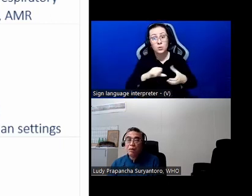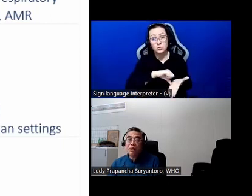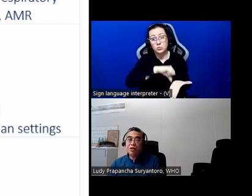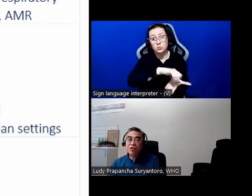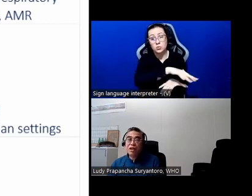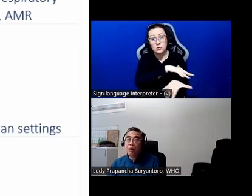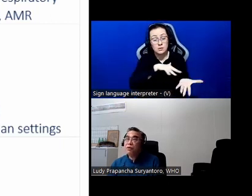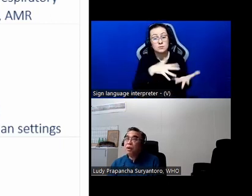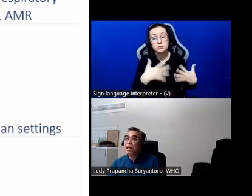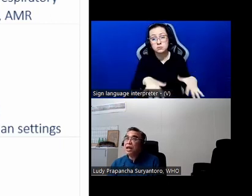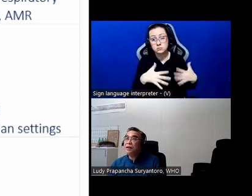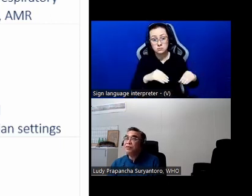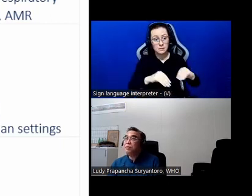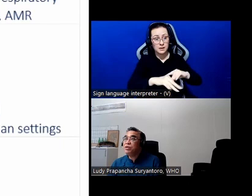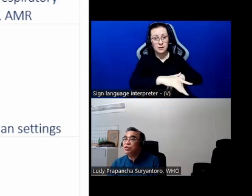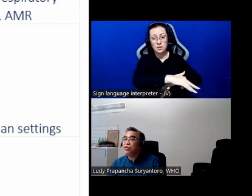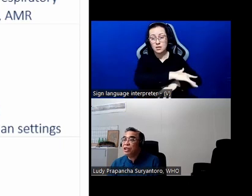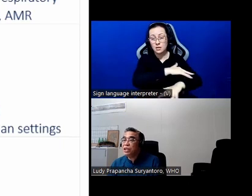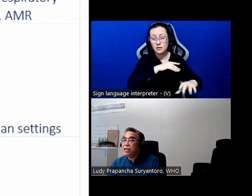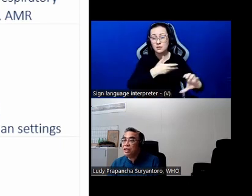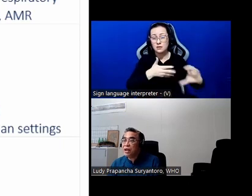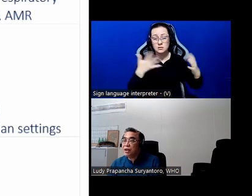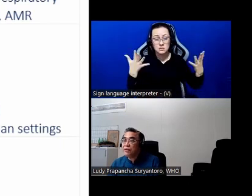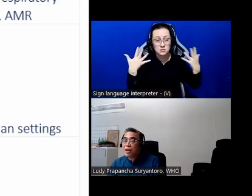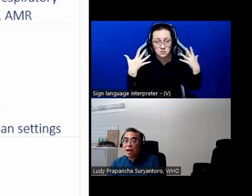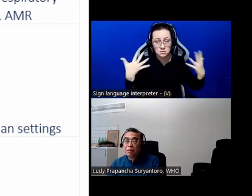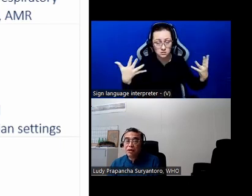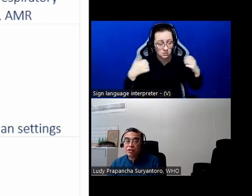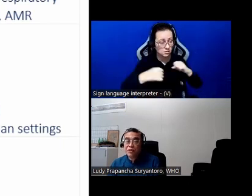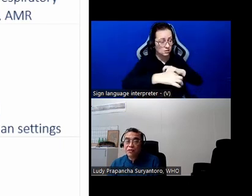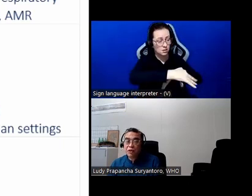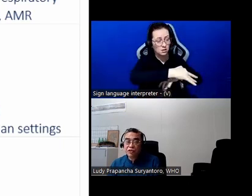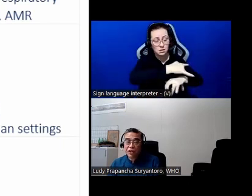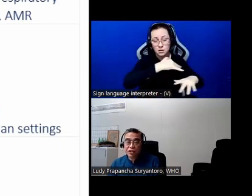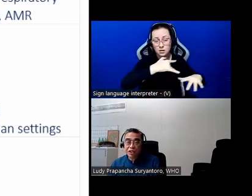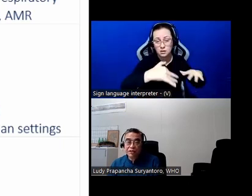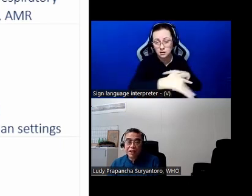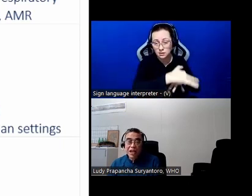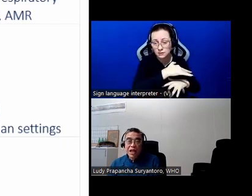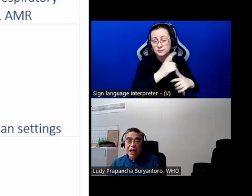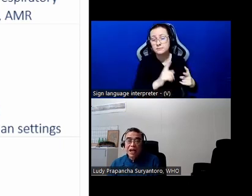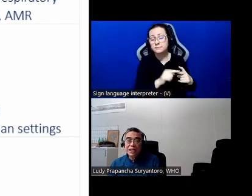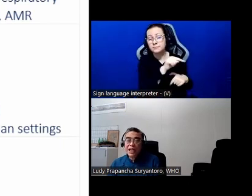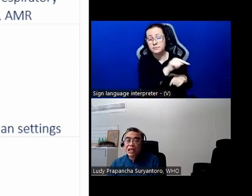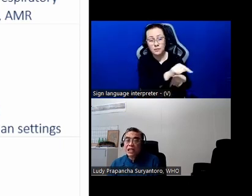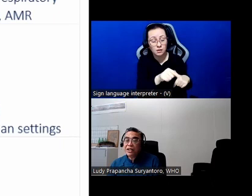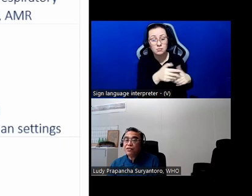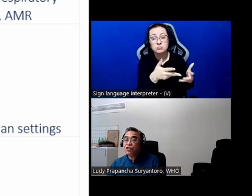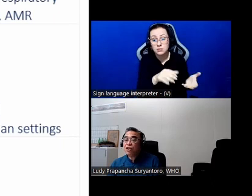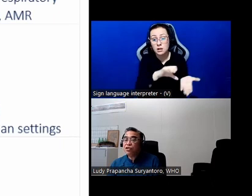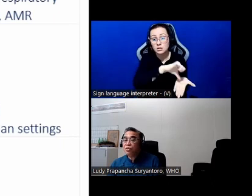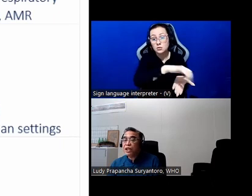environment, because the number of wildlife is coming to the cities instead of because of deforestation. The second